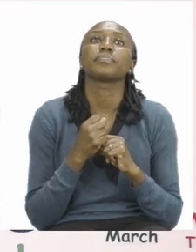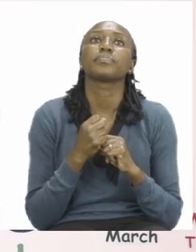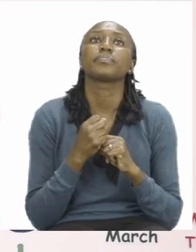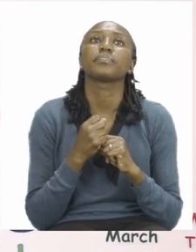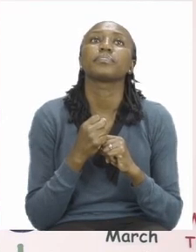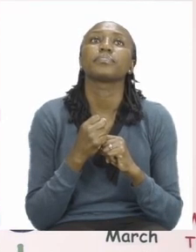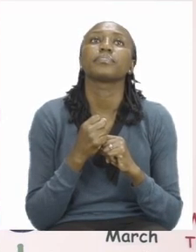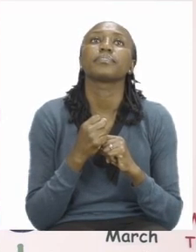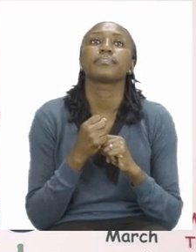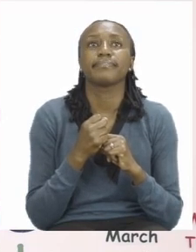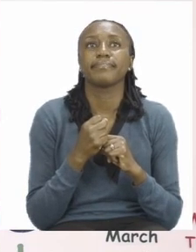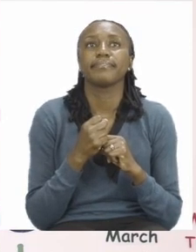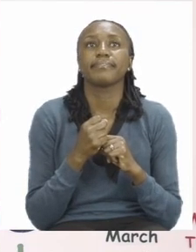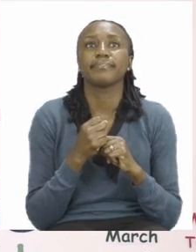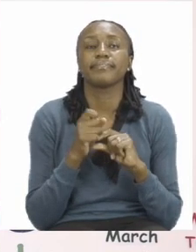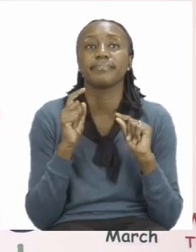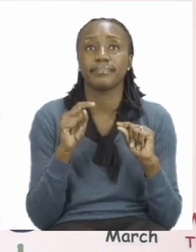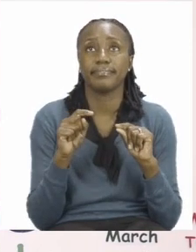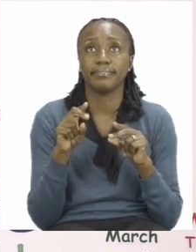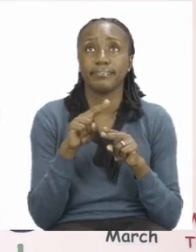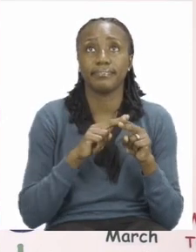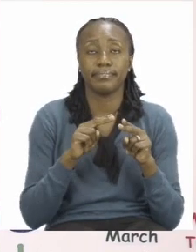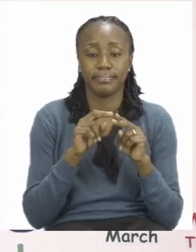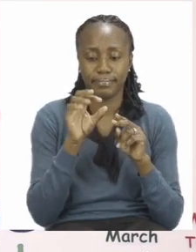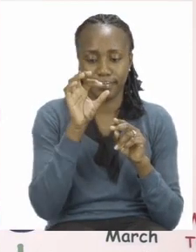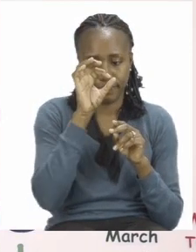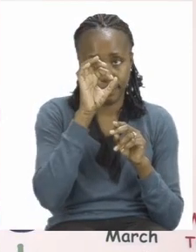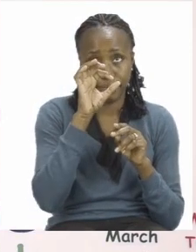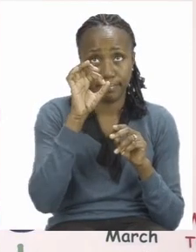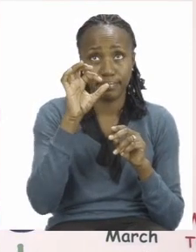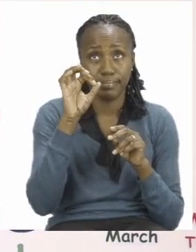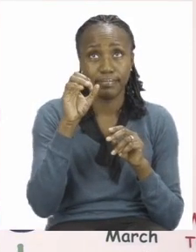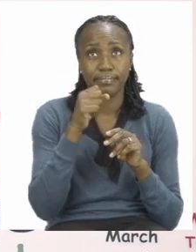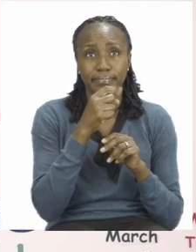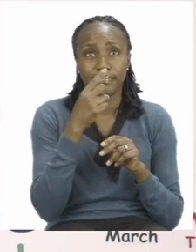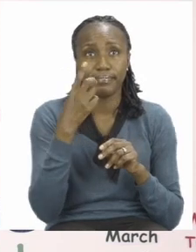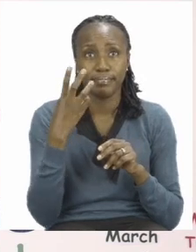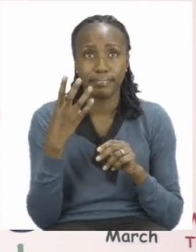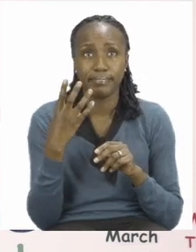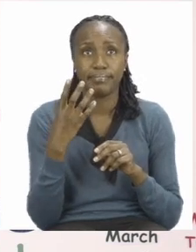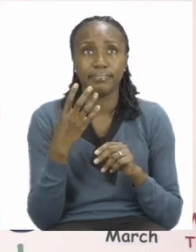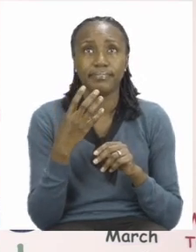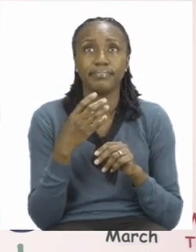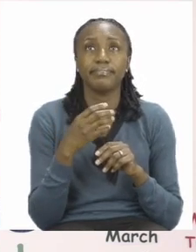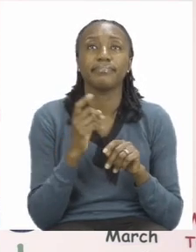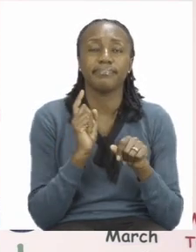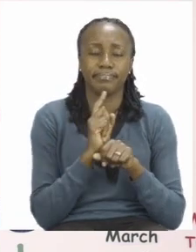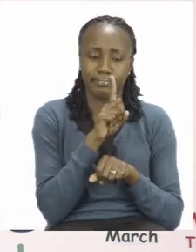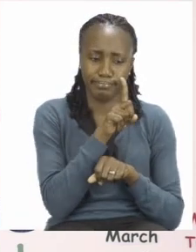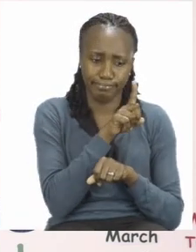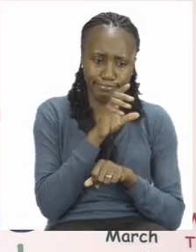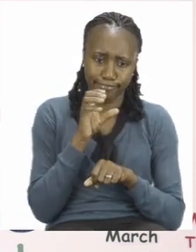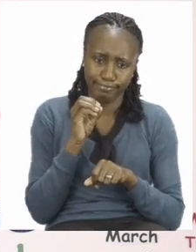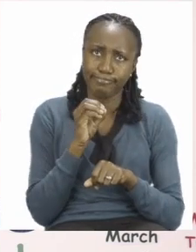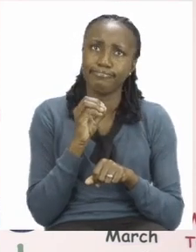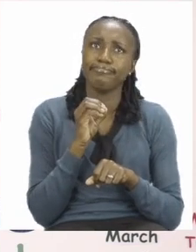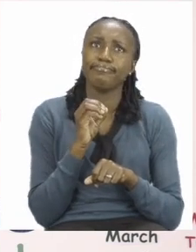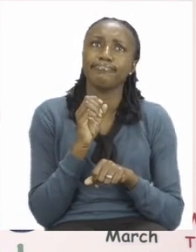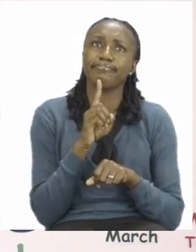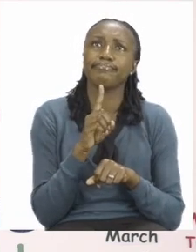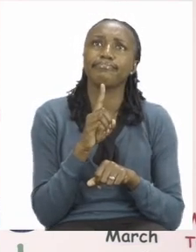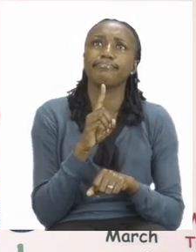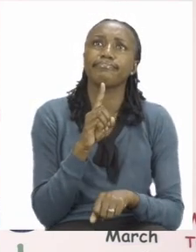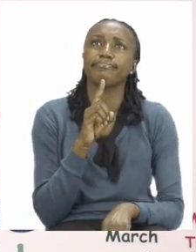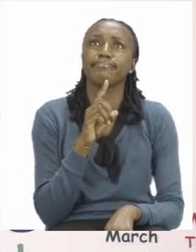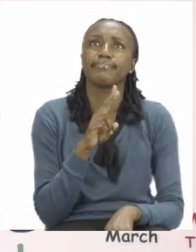use our counters for today. The first thing we do is count 10 counters. So let's go.